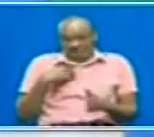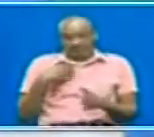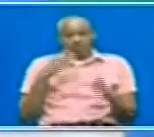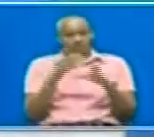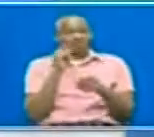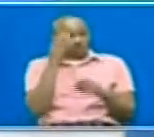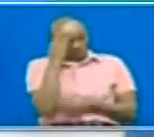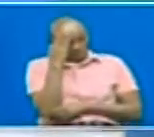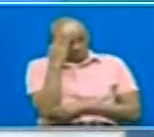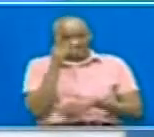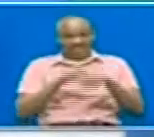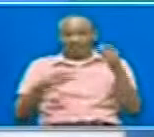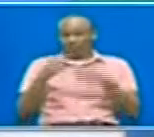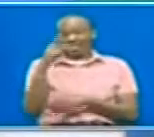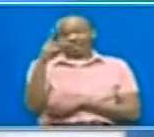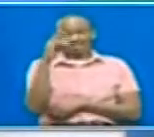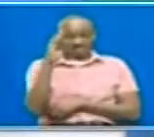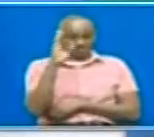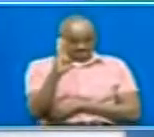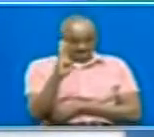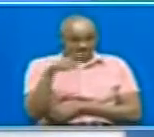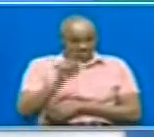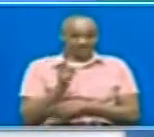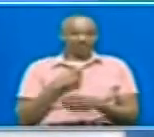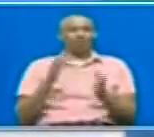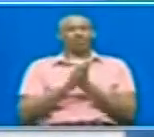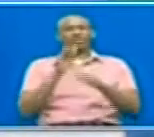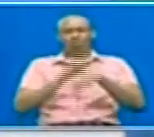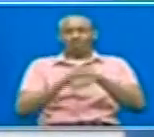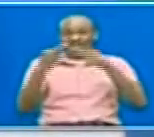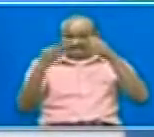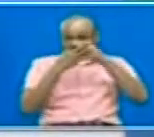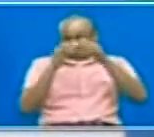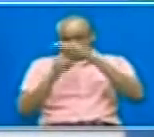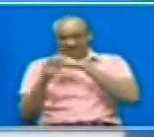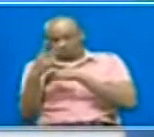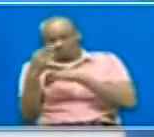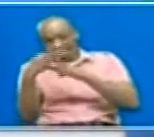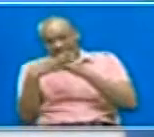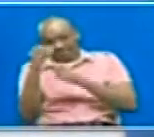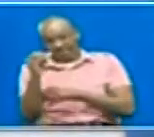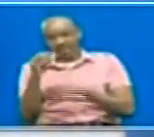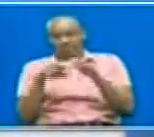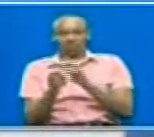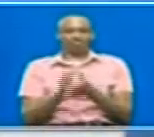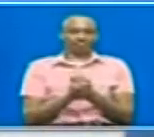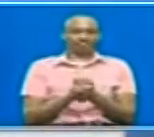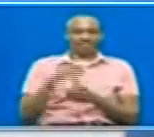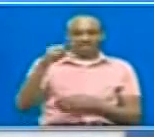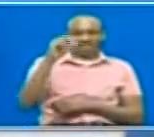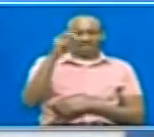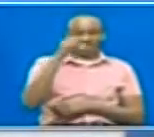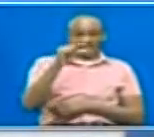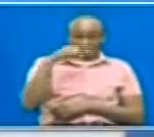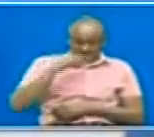fraternity. And that's after winning the second leg of the KCB Pro-Am with an impressive 8 under par, 280 gross. Greg Snowshot had